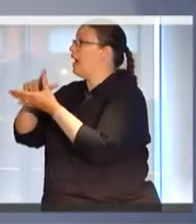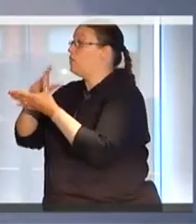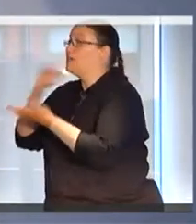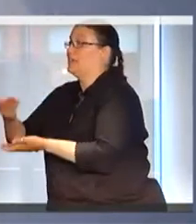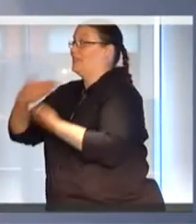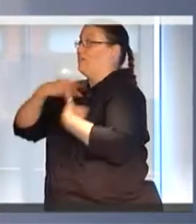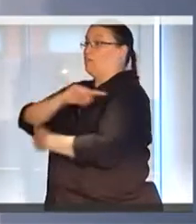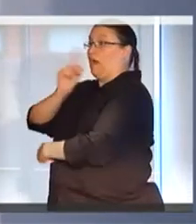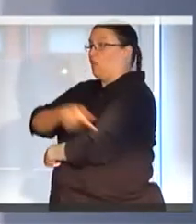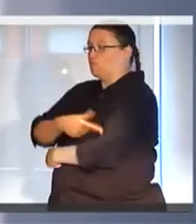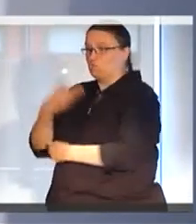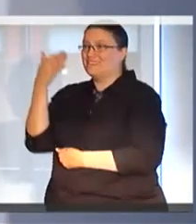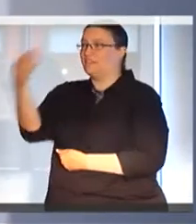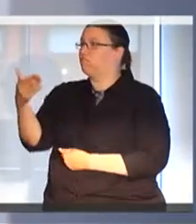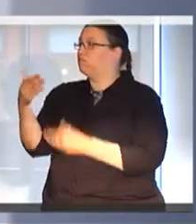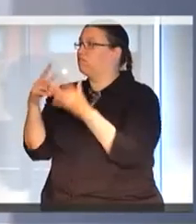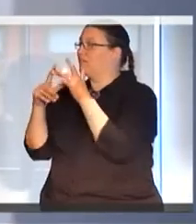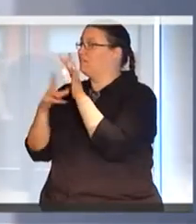many provisions in the TEL Act.